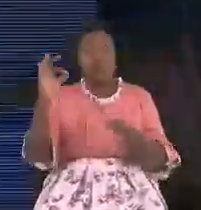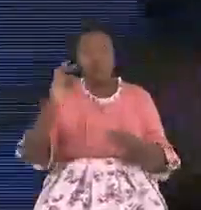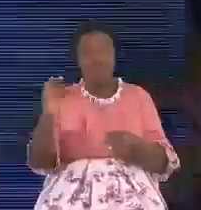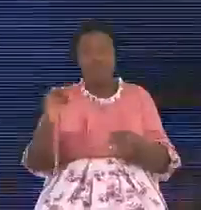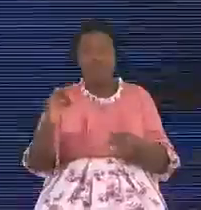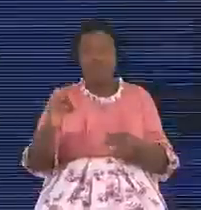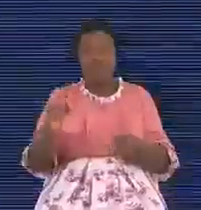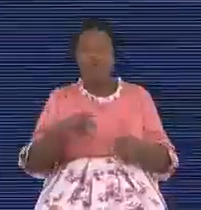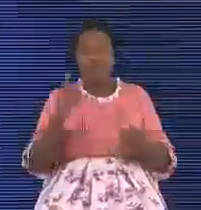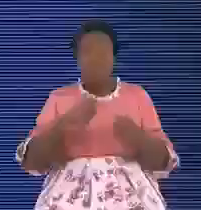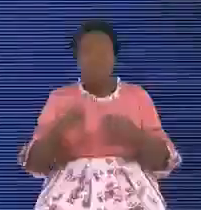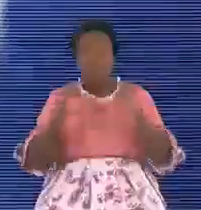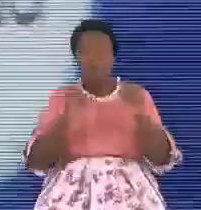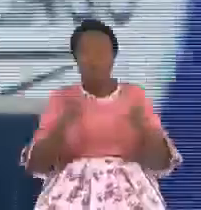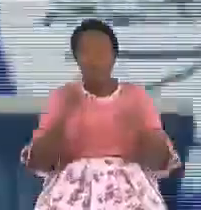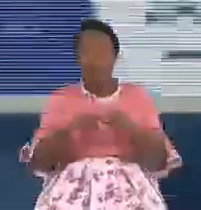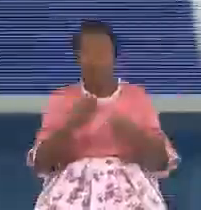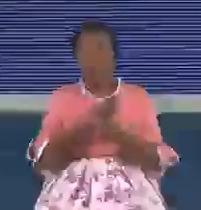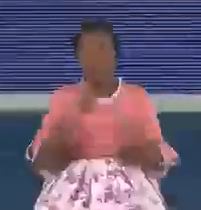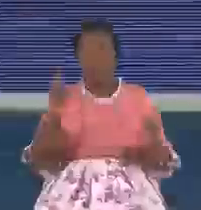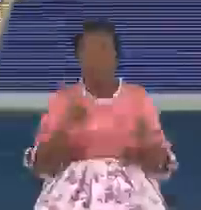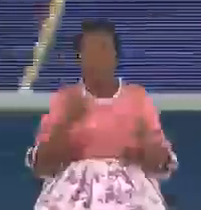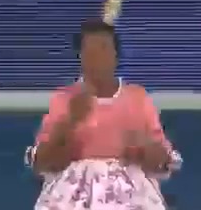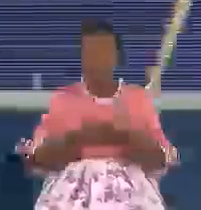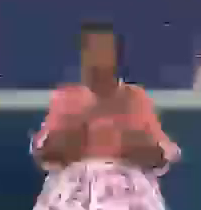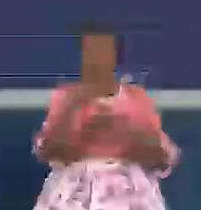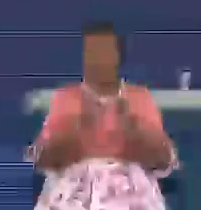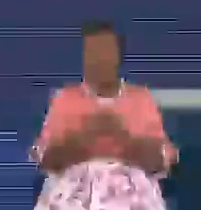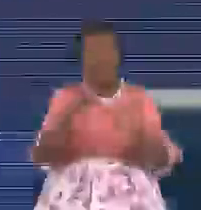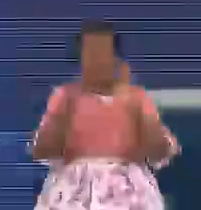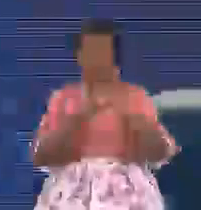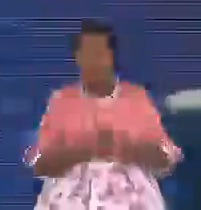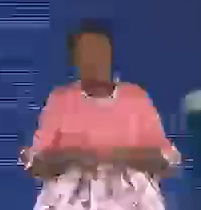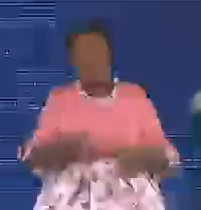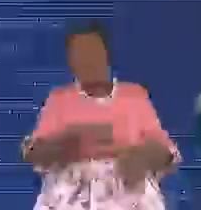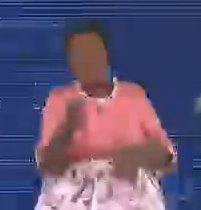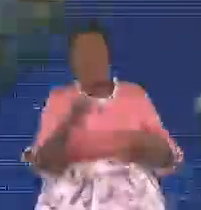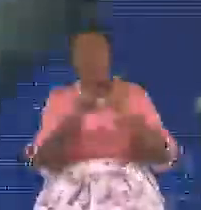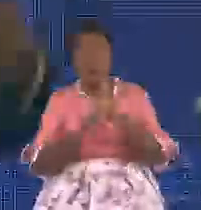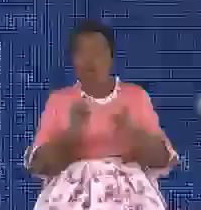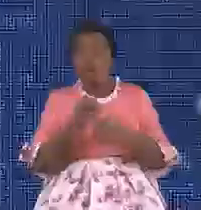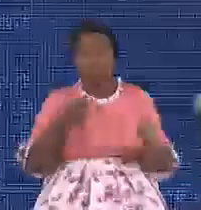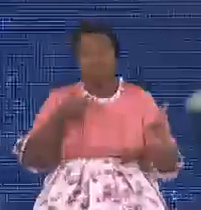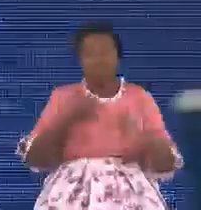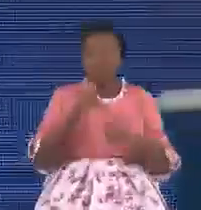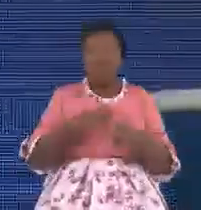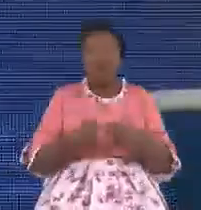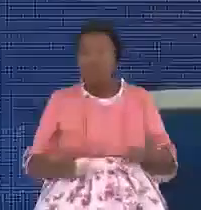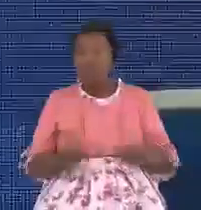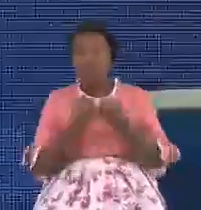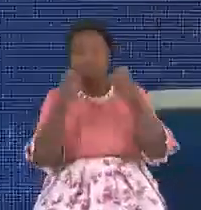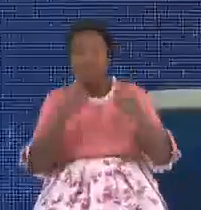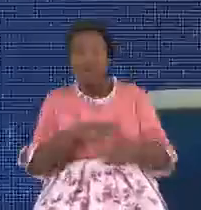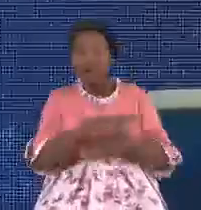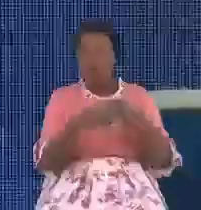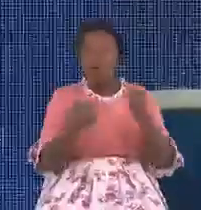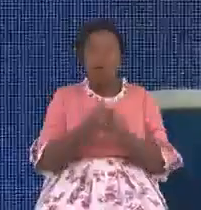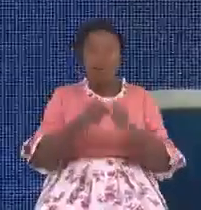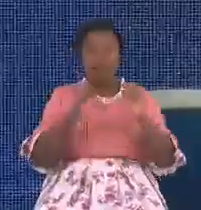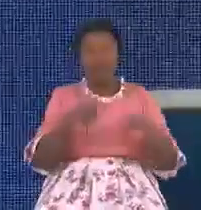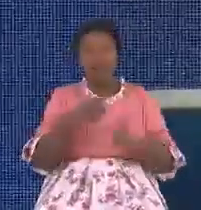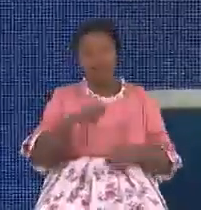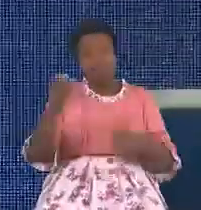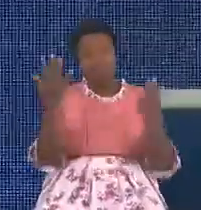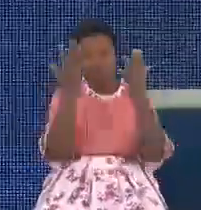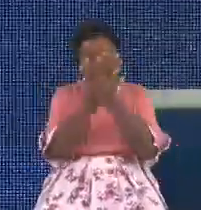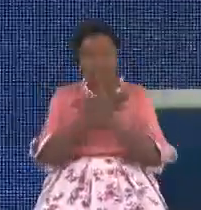to deliver from any oppression any attack any powers of darkness and then after